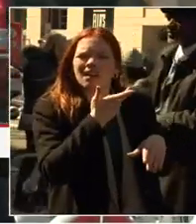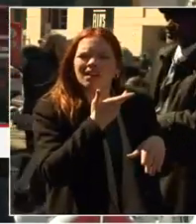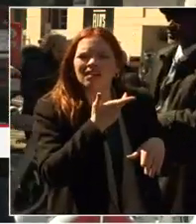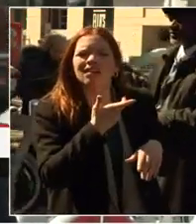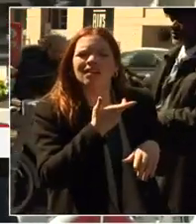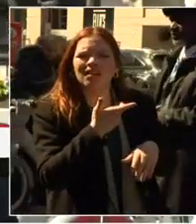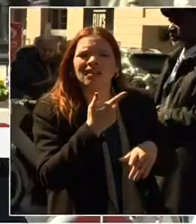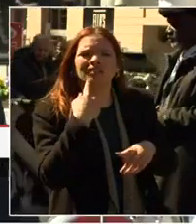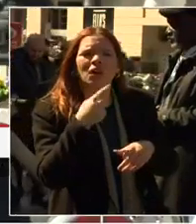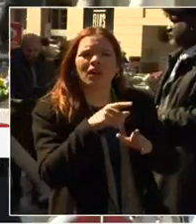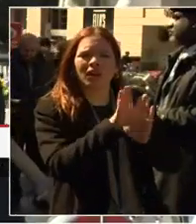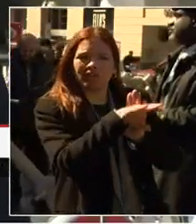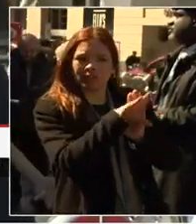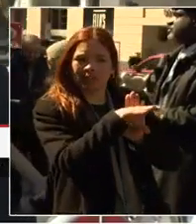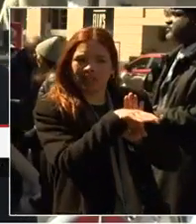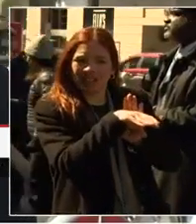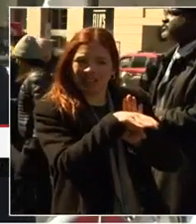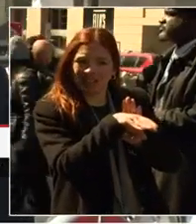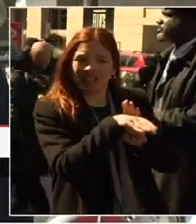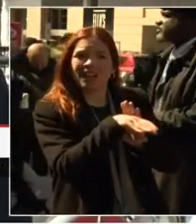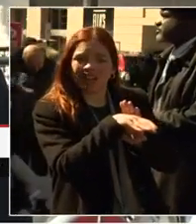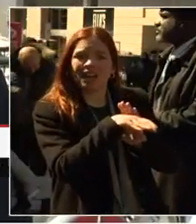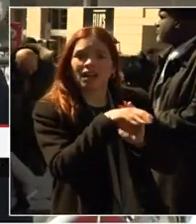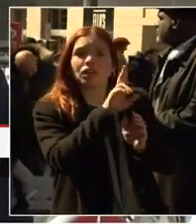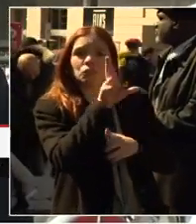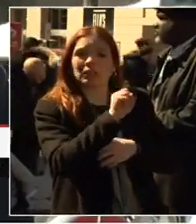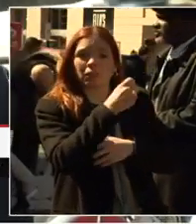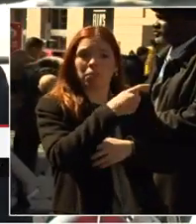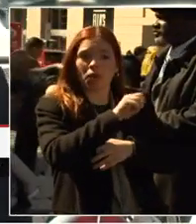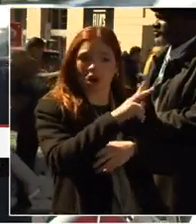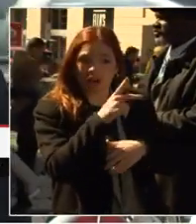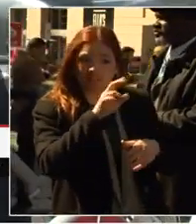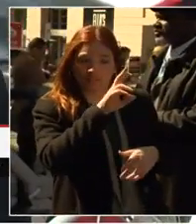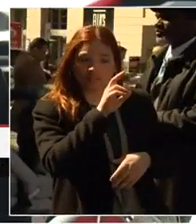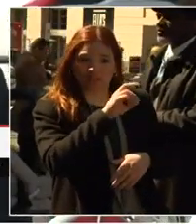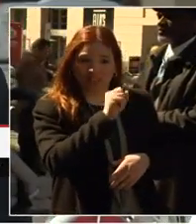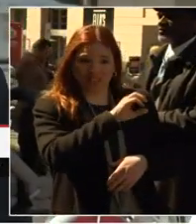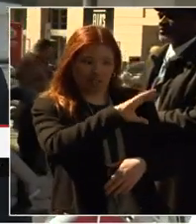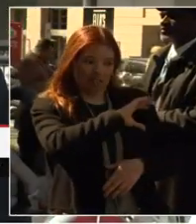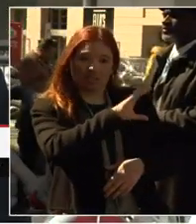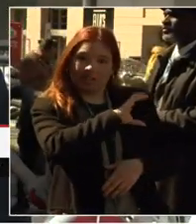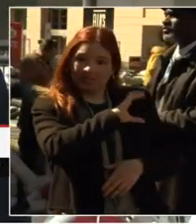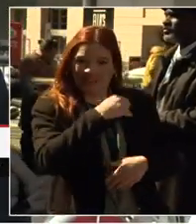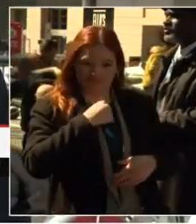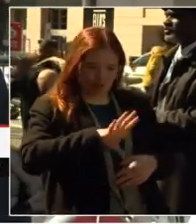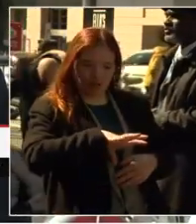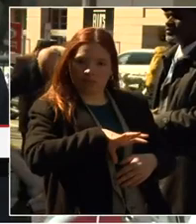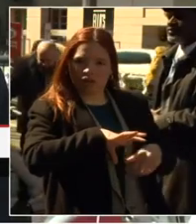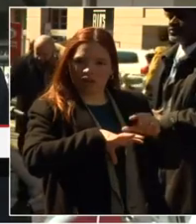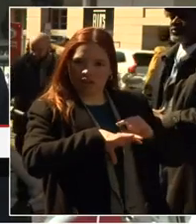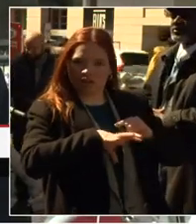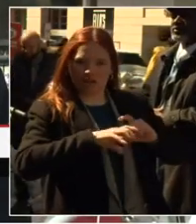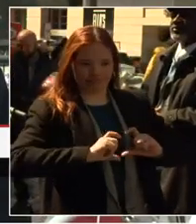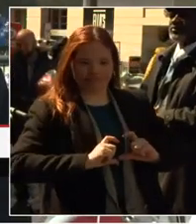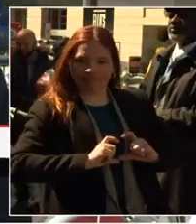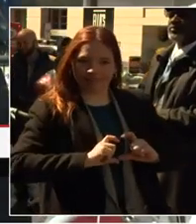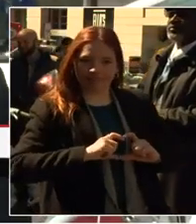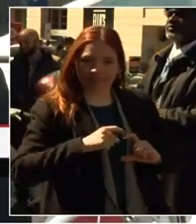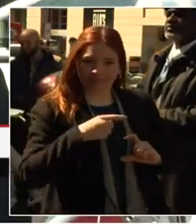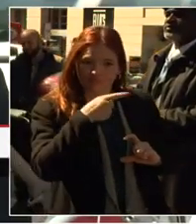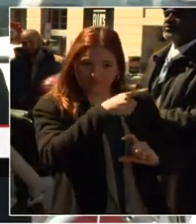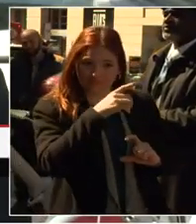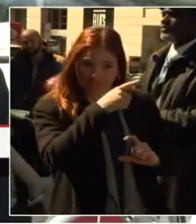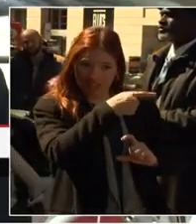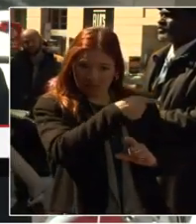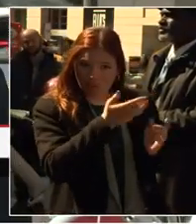Police. We understand that D.C. Police have a specific policy, but you as the mayor can request that that body camera video be released. Are